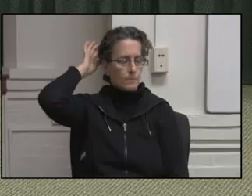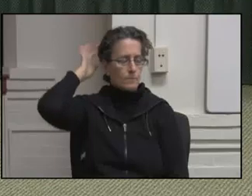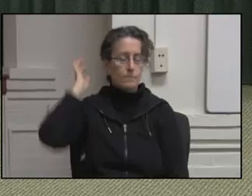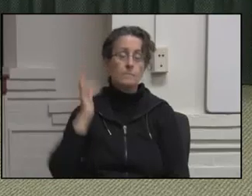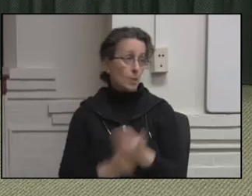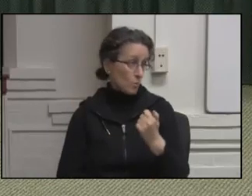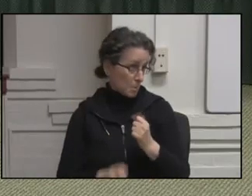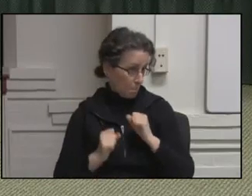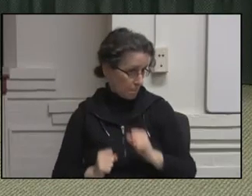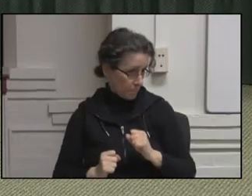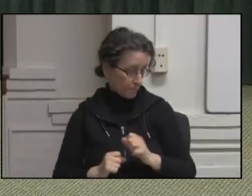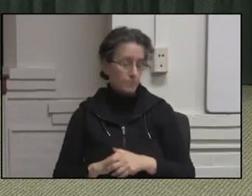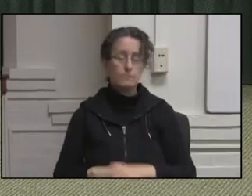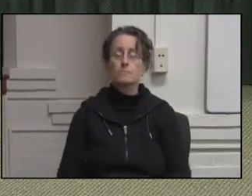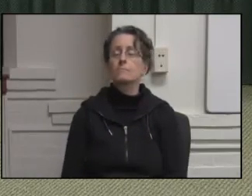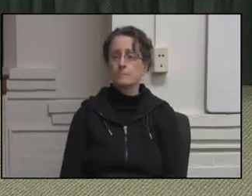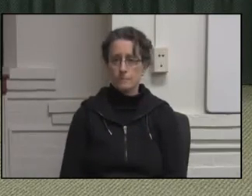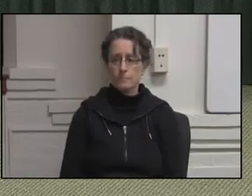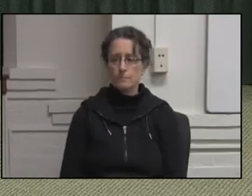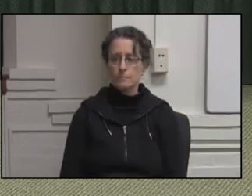Both.